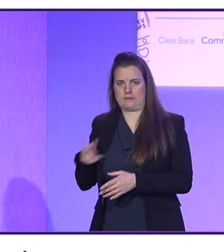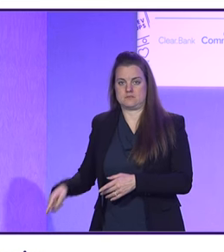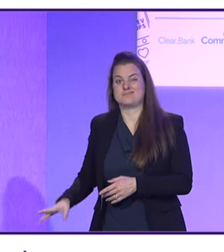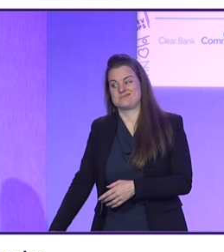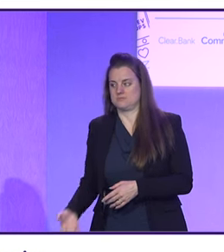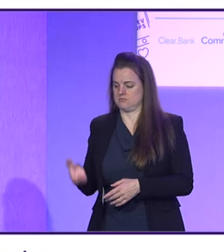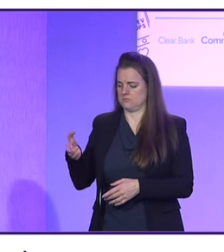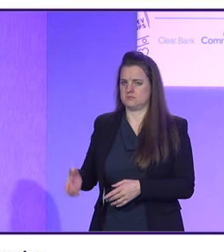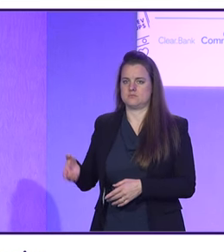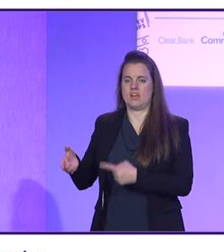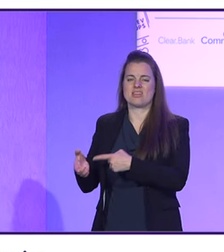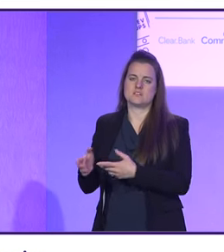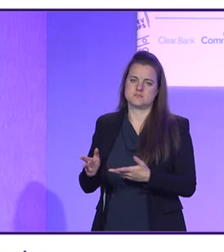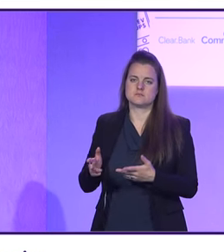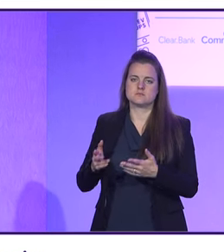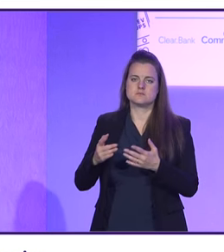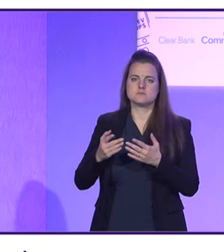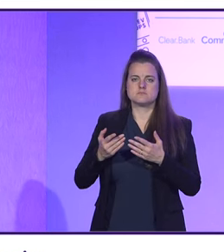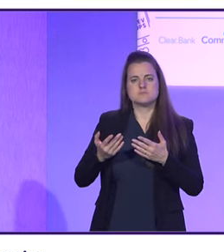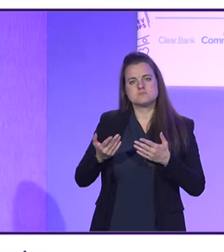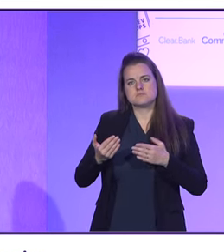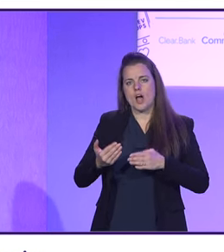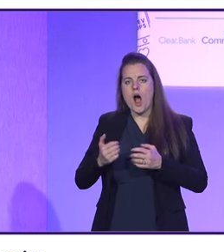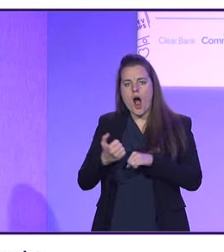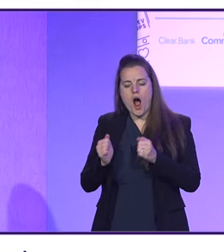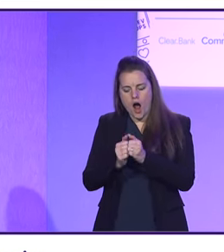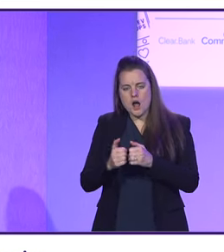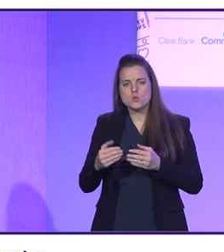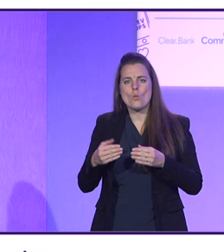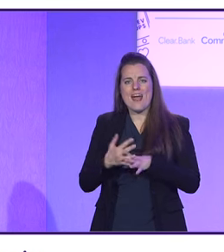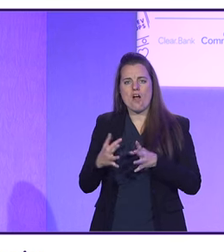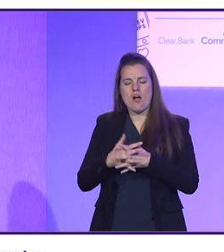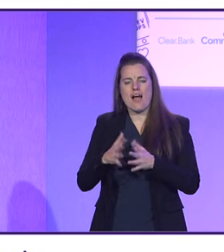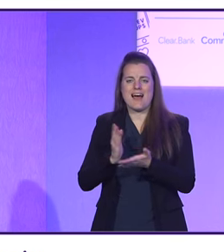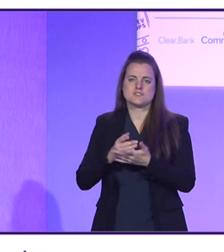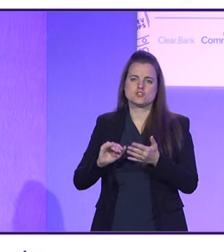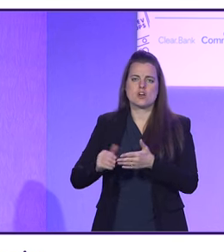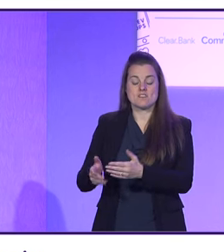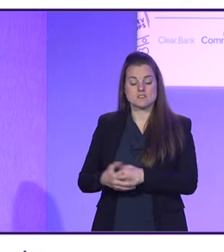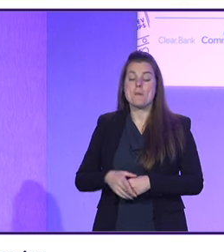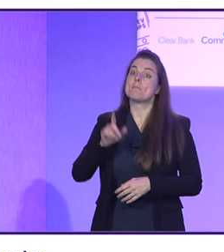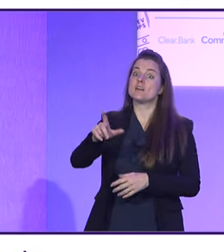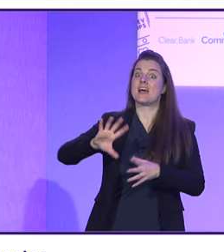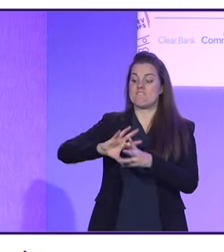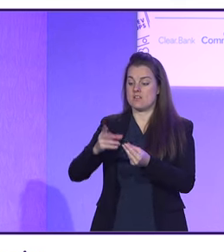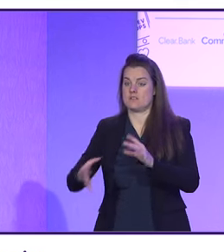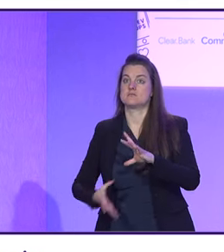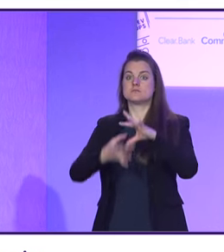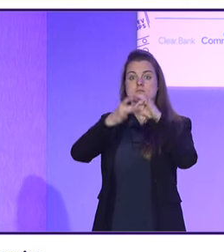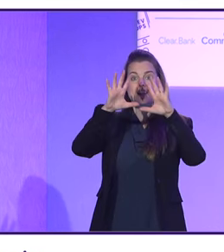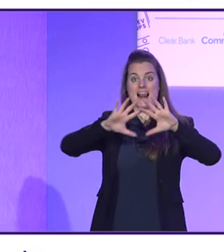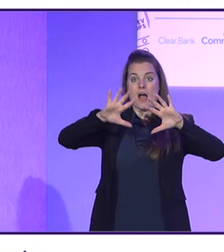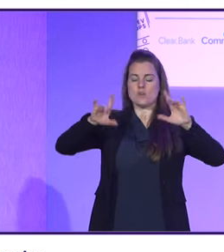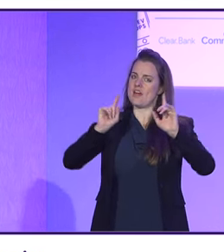is. Infrastructure, the build of the cloud, all of a sudden that has changed our expectations on VMs